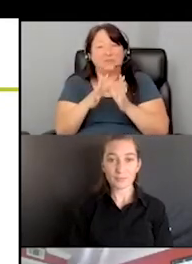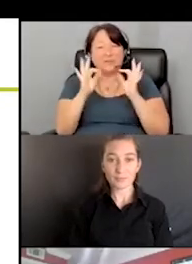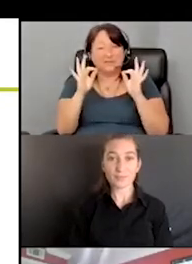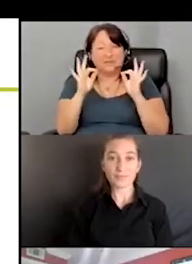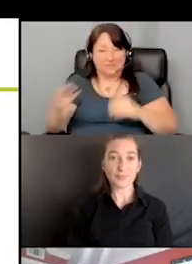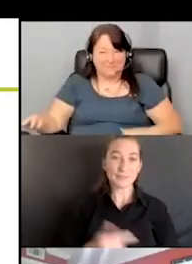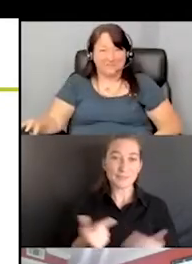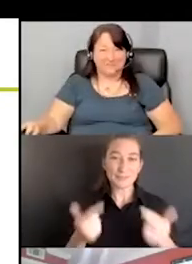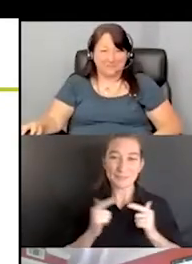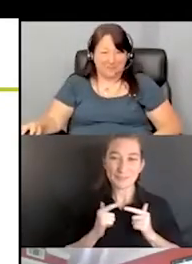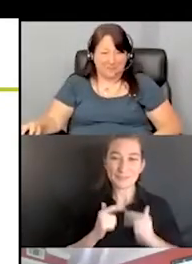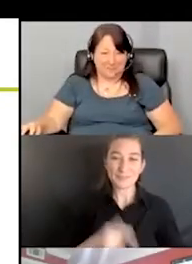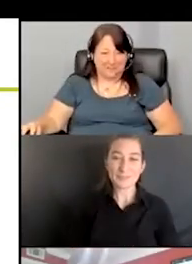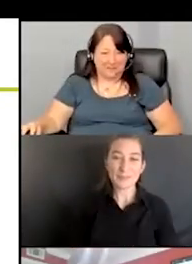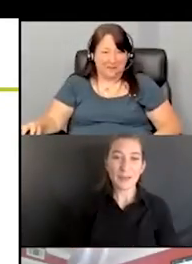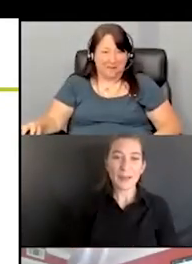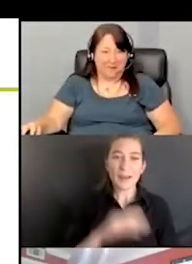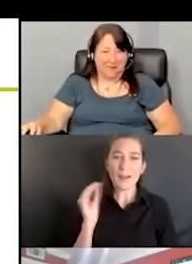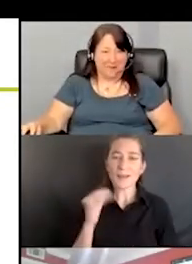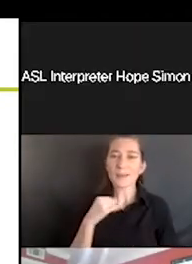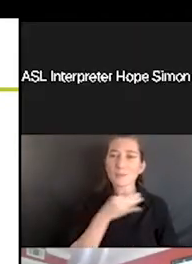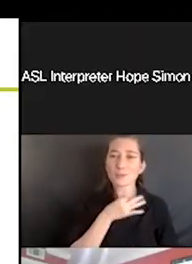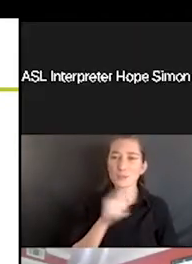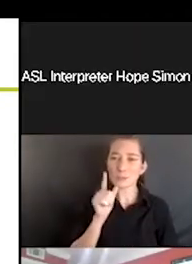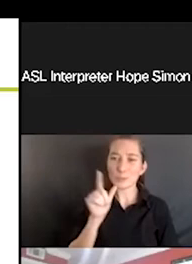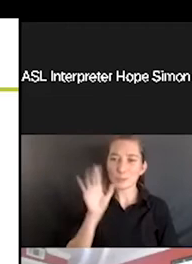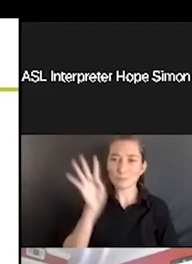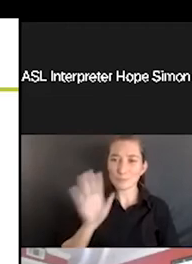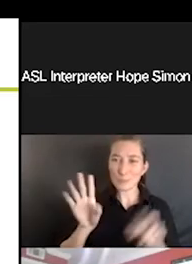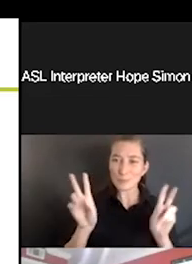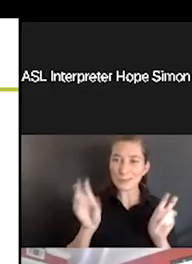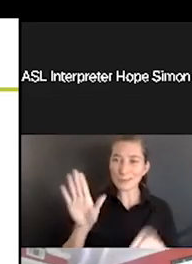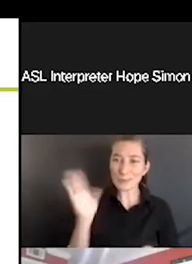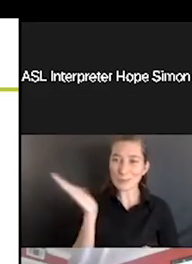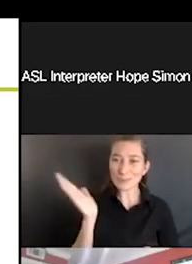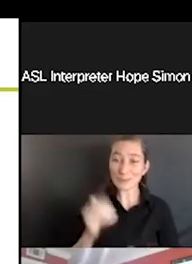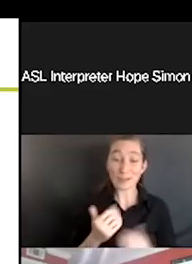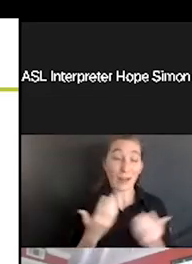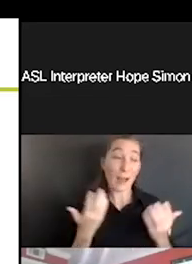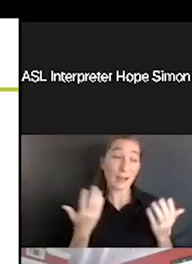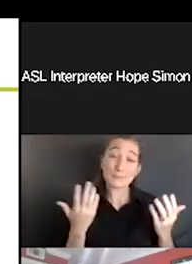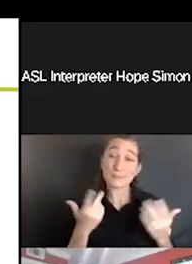really clever title for your presentation? I don't know. I'm some really smart guy, I heard.